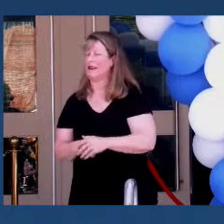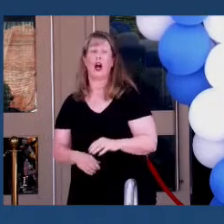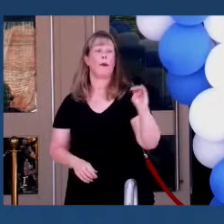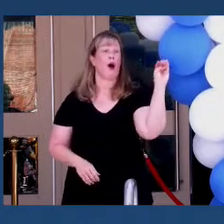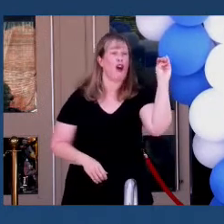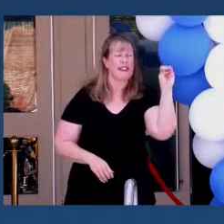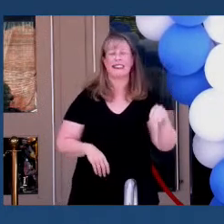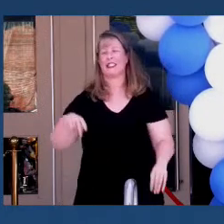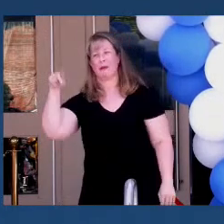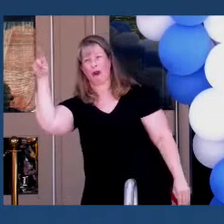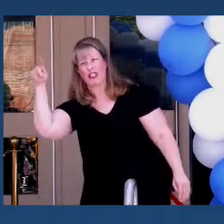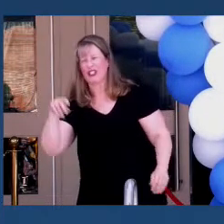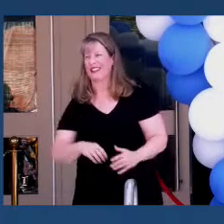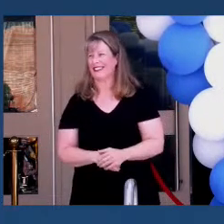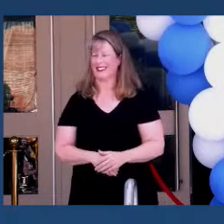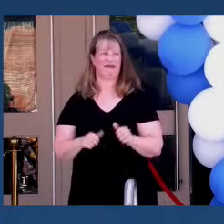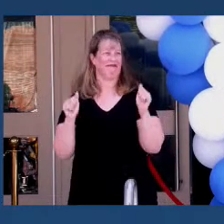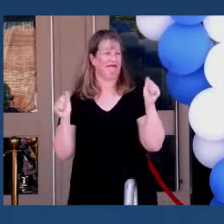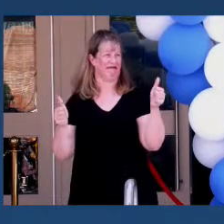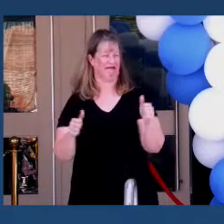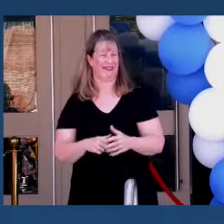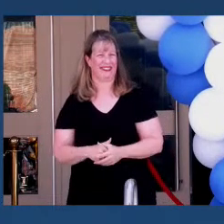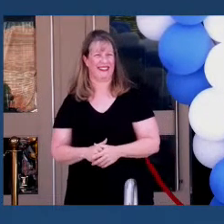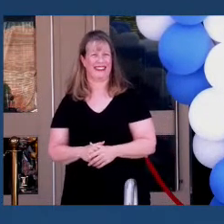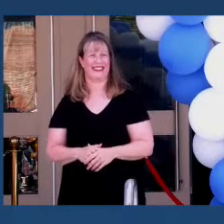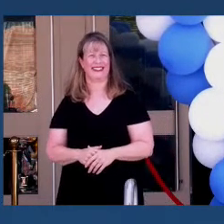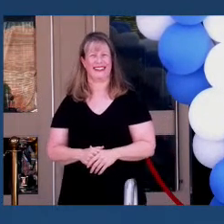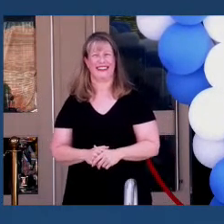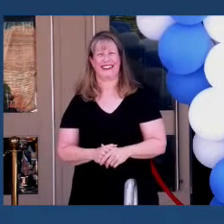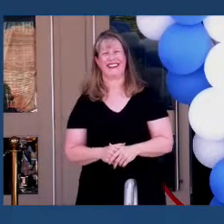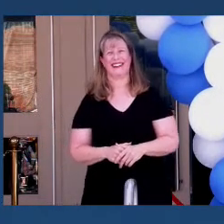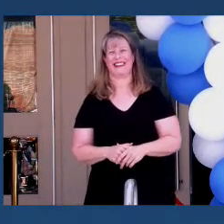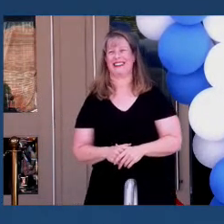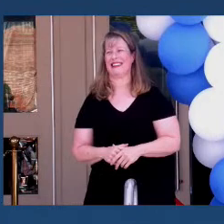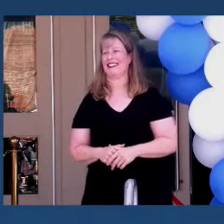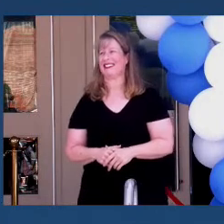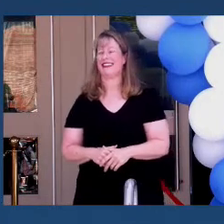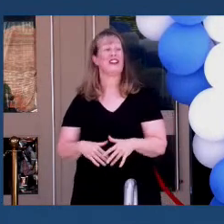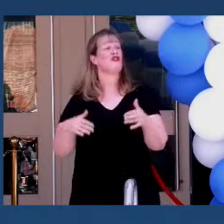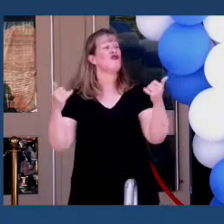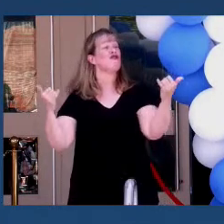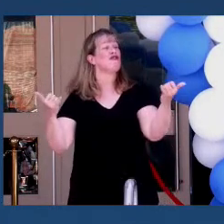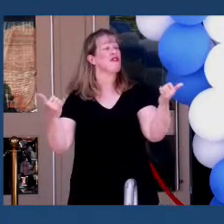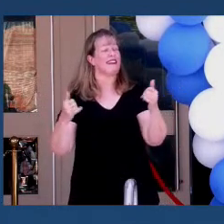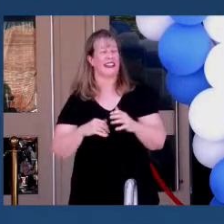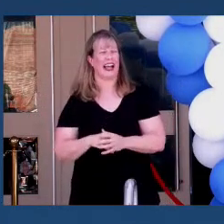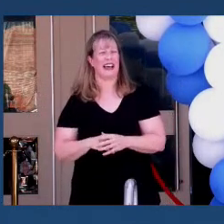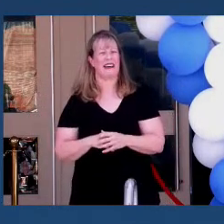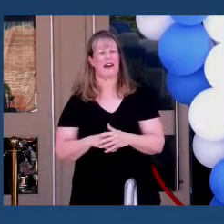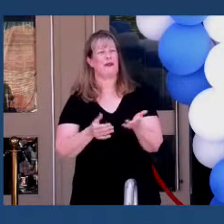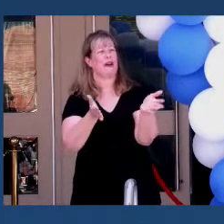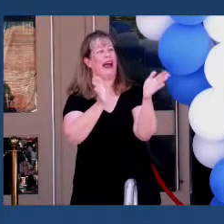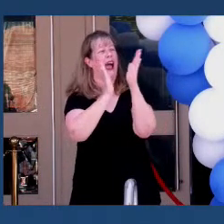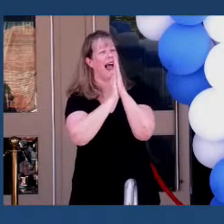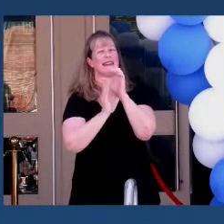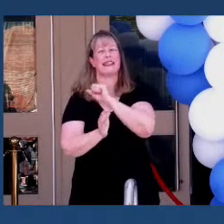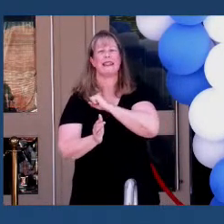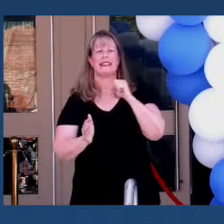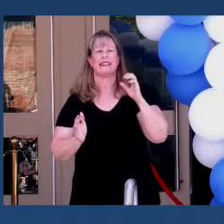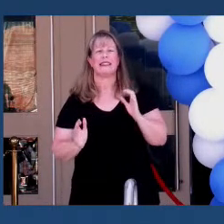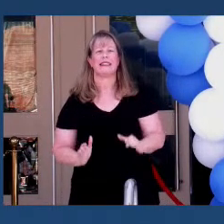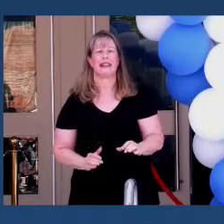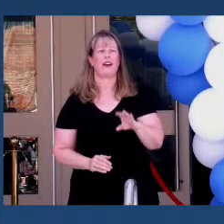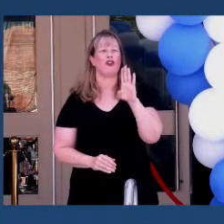Maurice! All right, come on. At this time, I would like to call up Senator